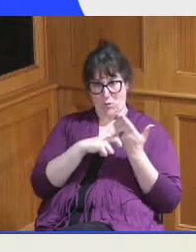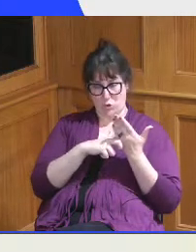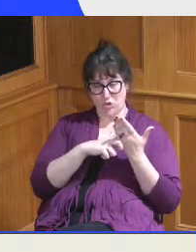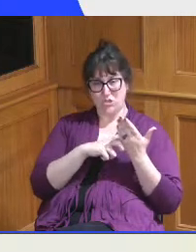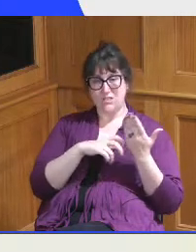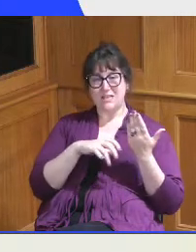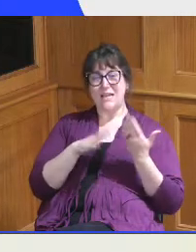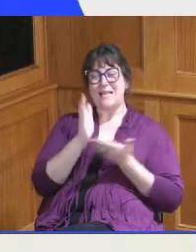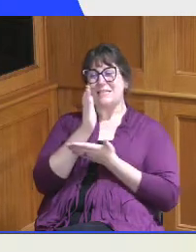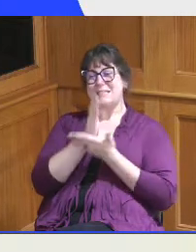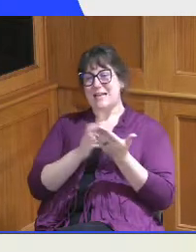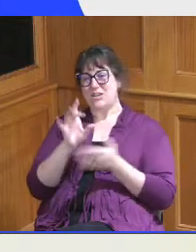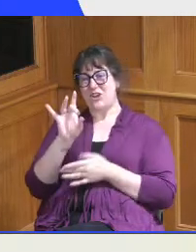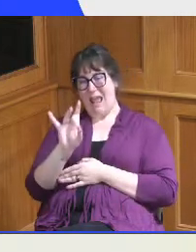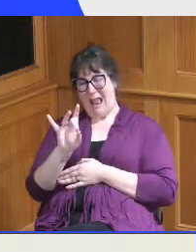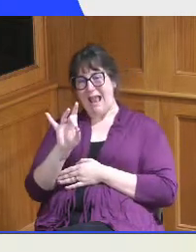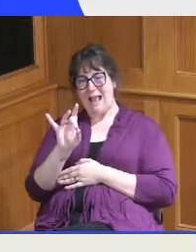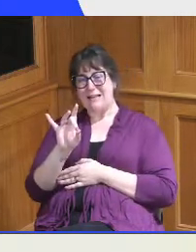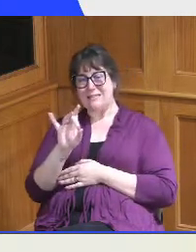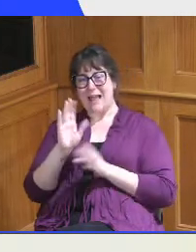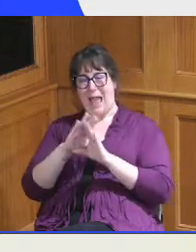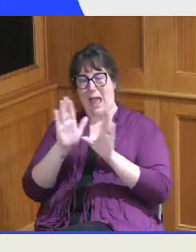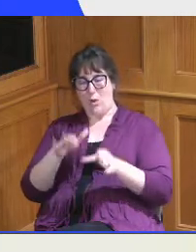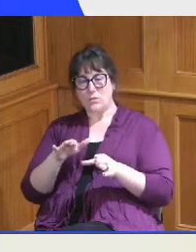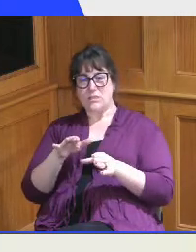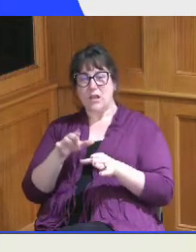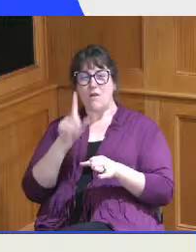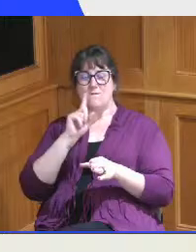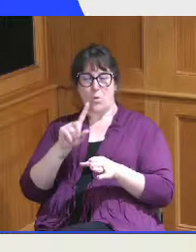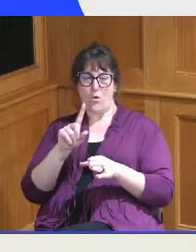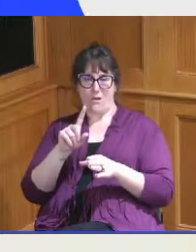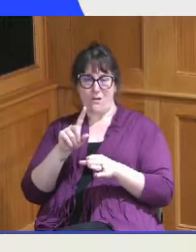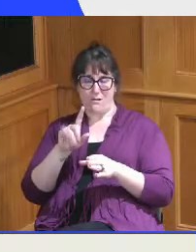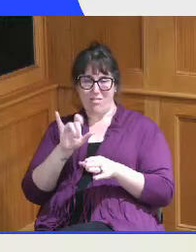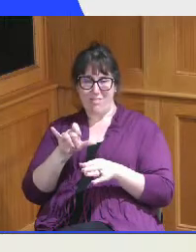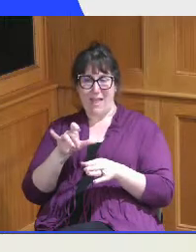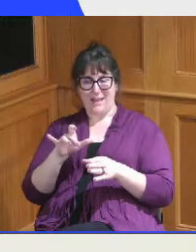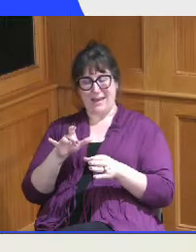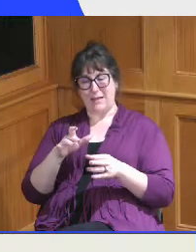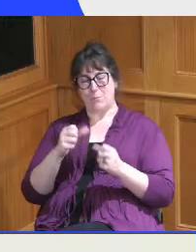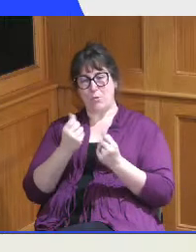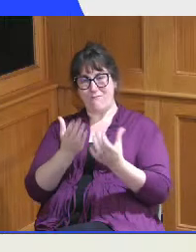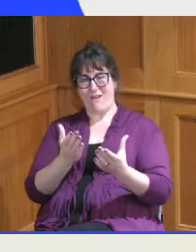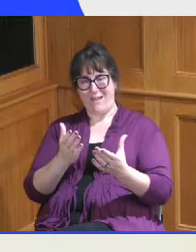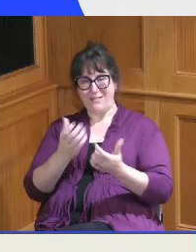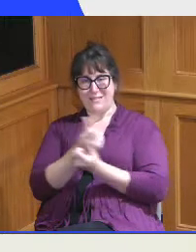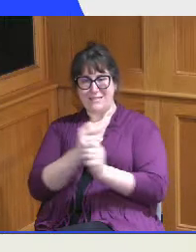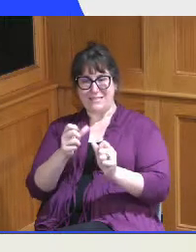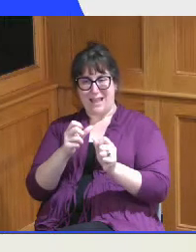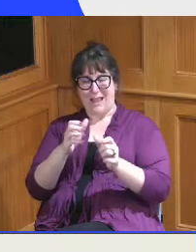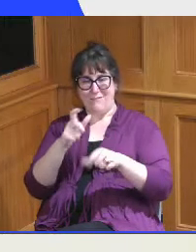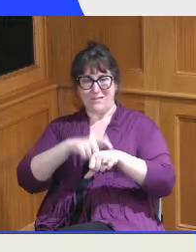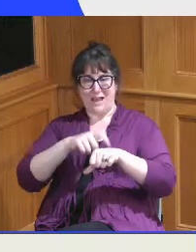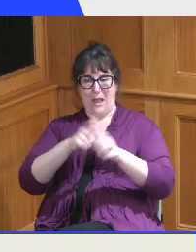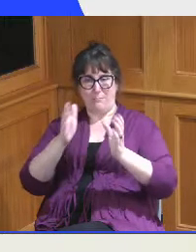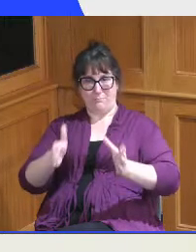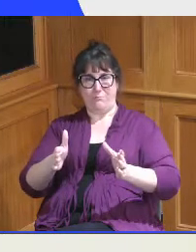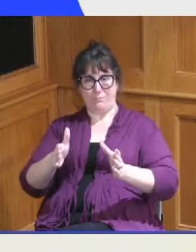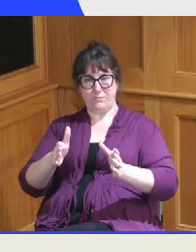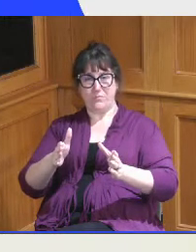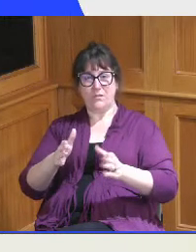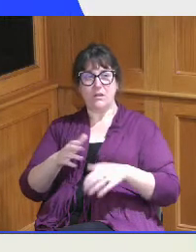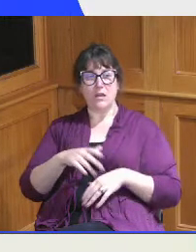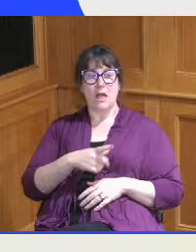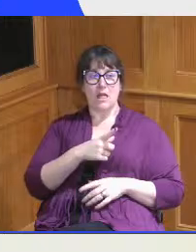a Section 8 voucher that is a 3-year safety net for foster youth. When we first started looking into this, we learned that Hamilton County was only utilizing 3 of those